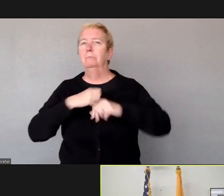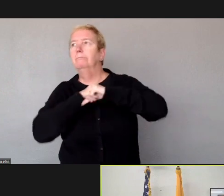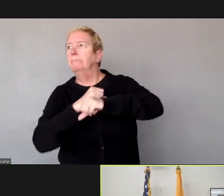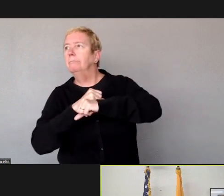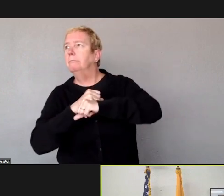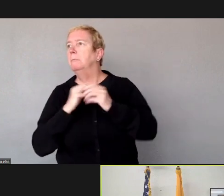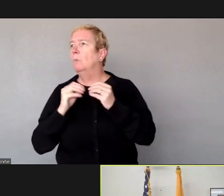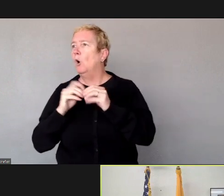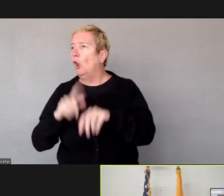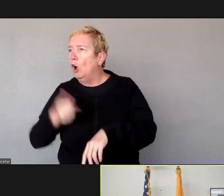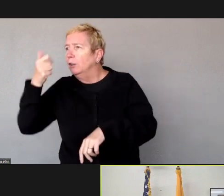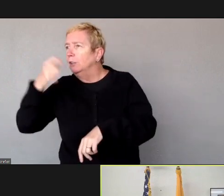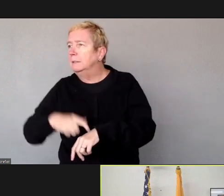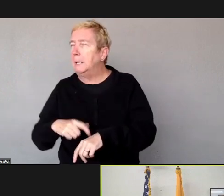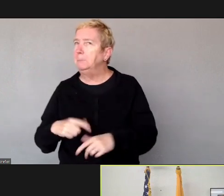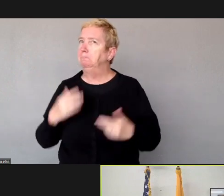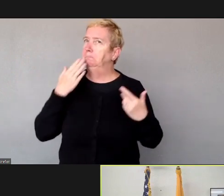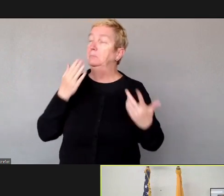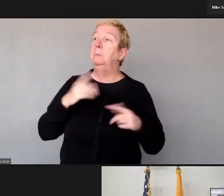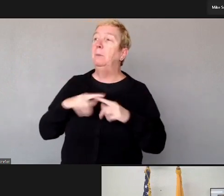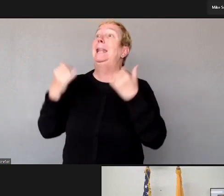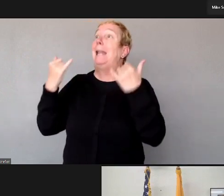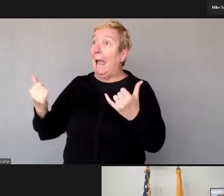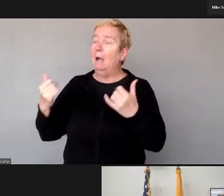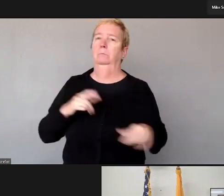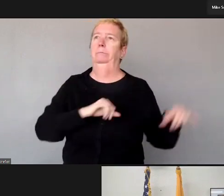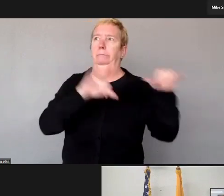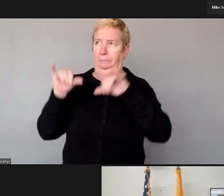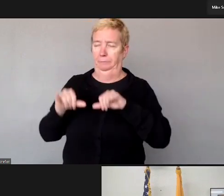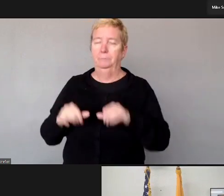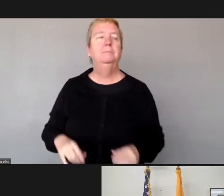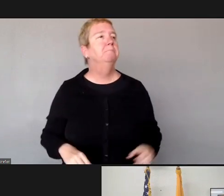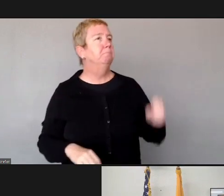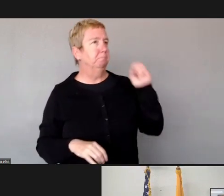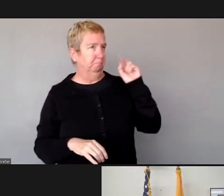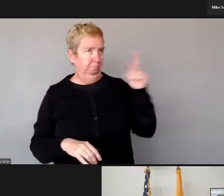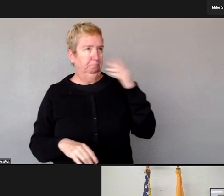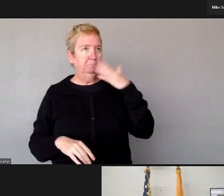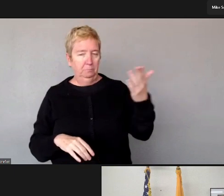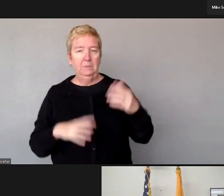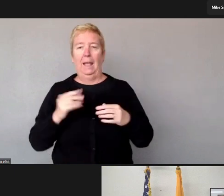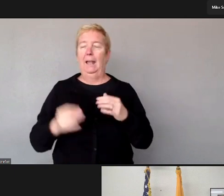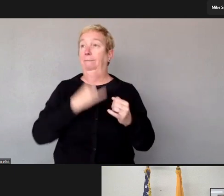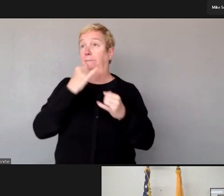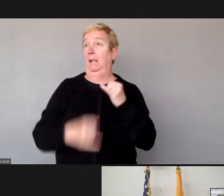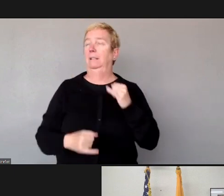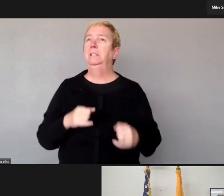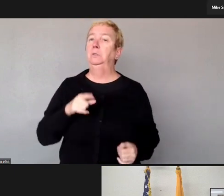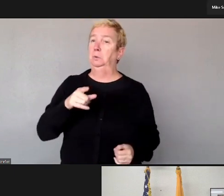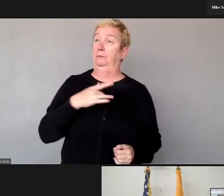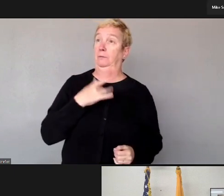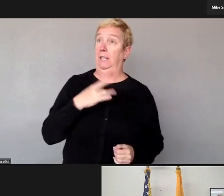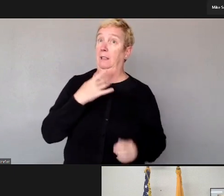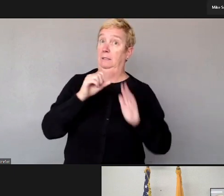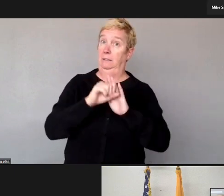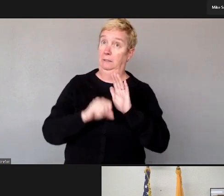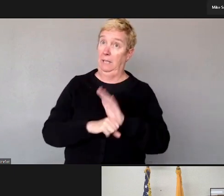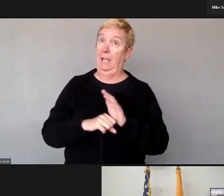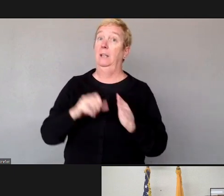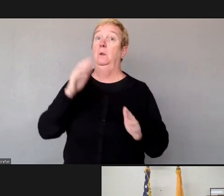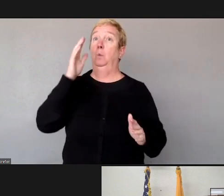other quadrants of the state. Okay. And finally, do you see the state going back to the certain